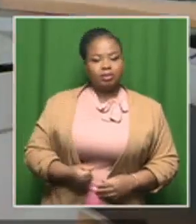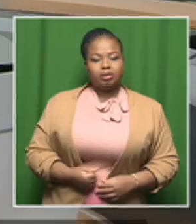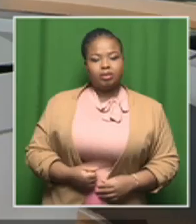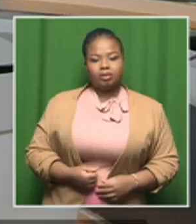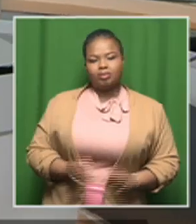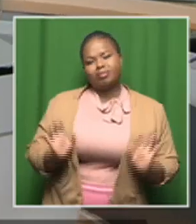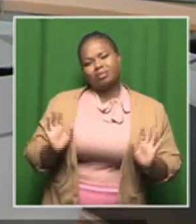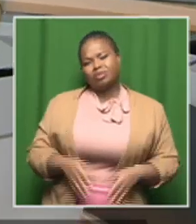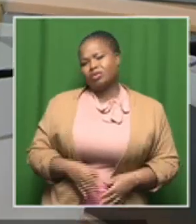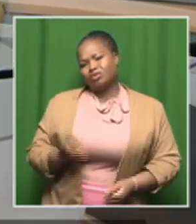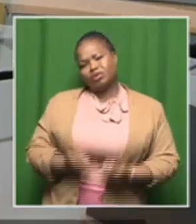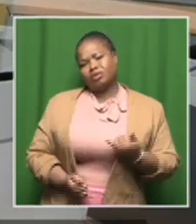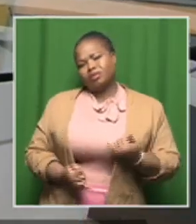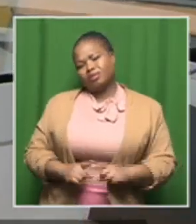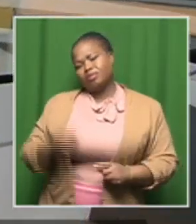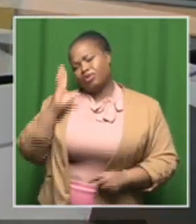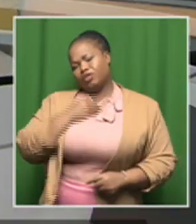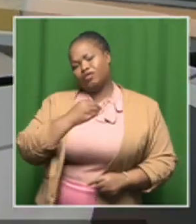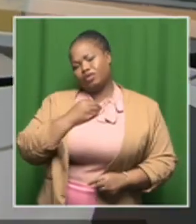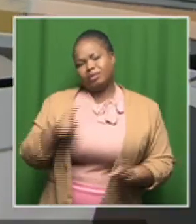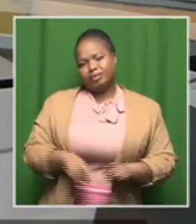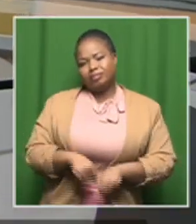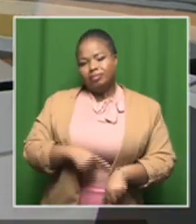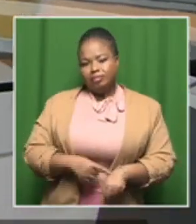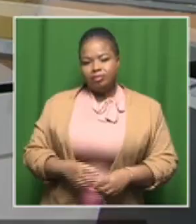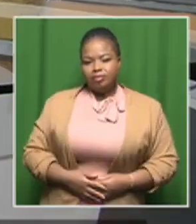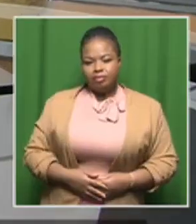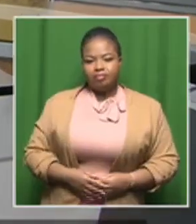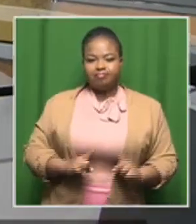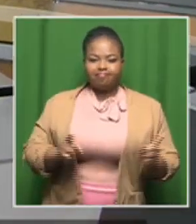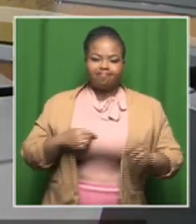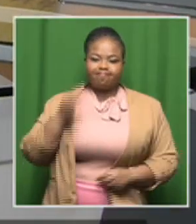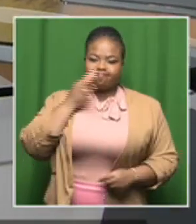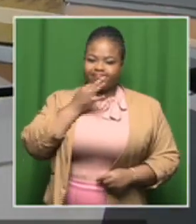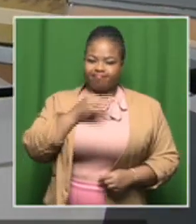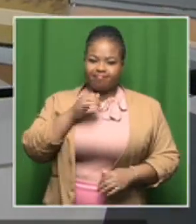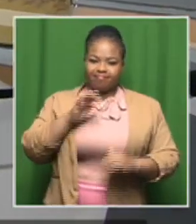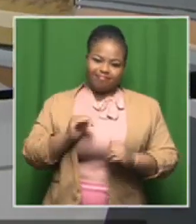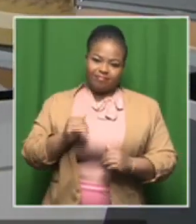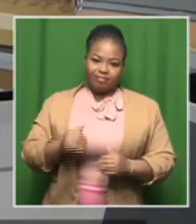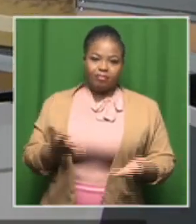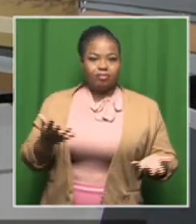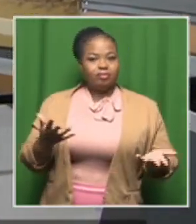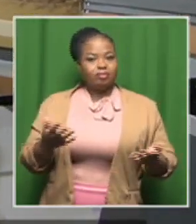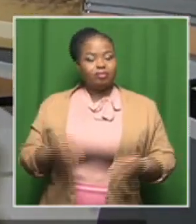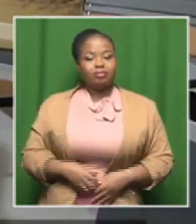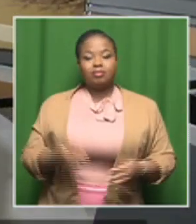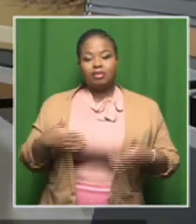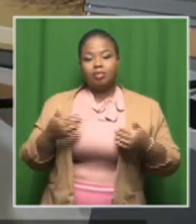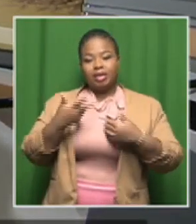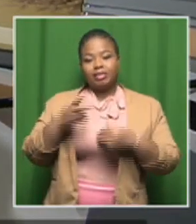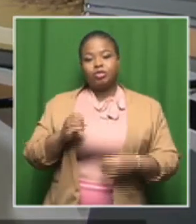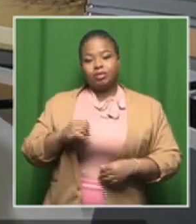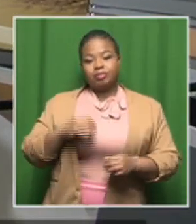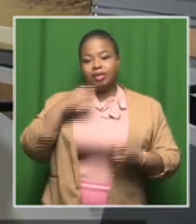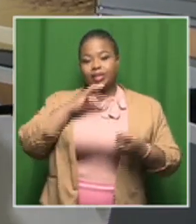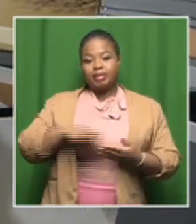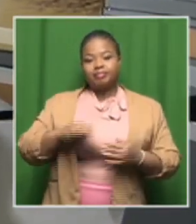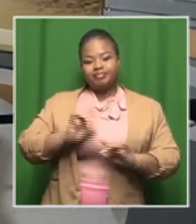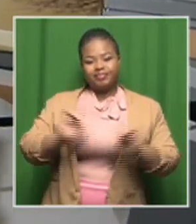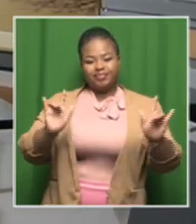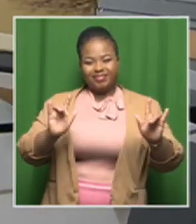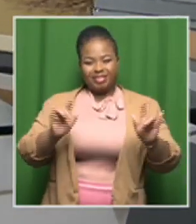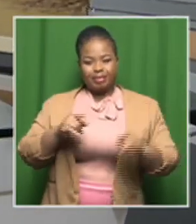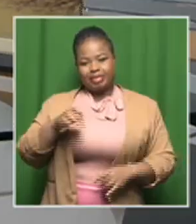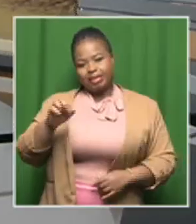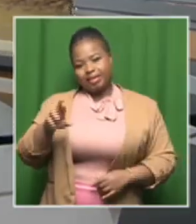it was wrong, but it was so right. Same. I want you. Anyway, we've got to say goodbye. It's already, Happy 80th birthday, Danny. Bye-bye, guys. Oh, no,